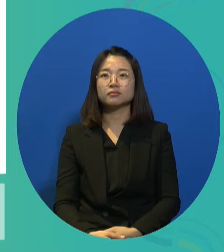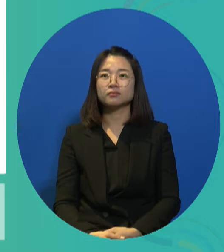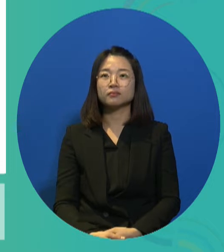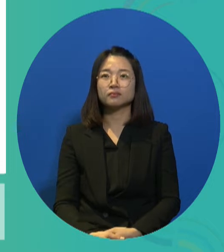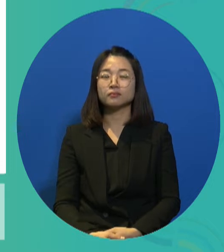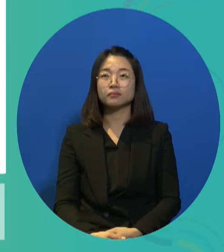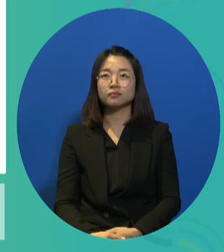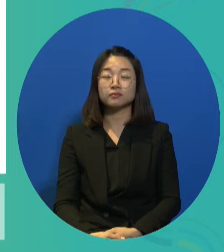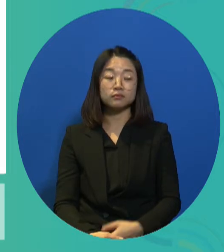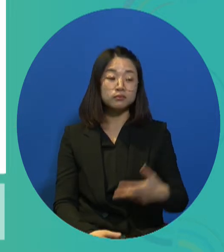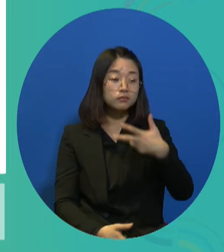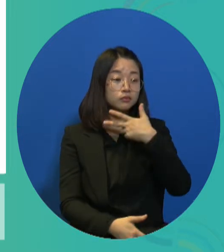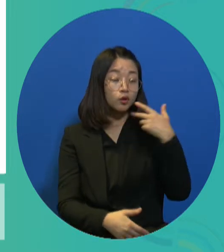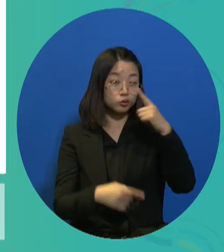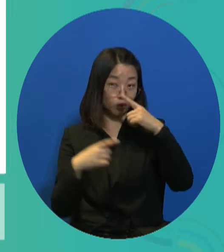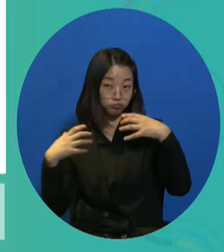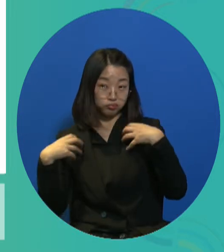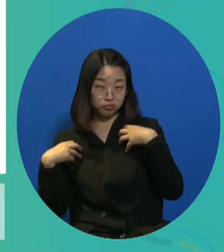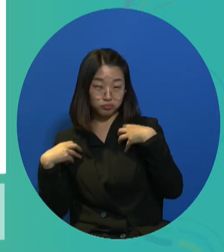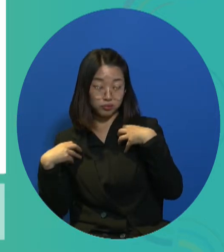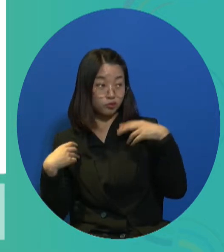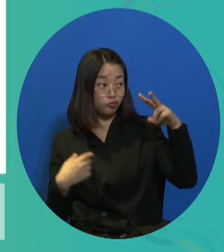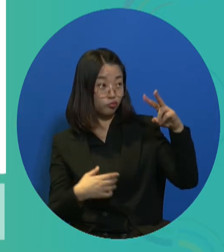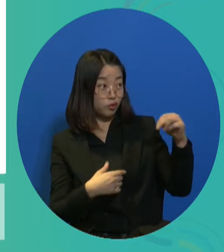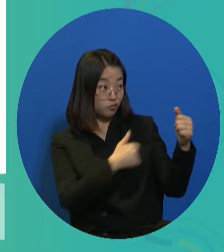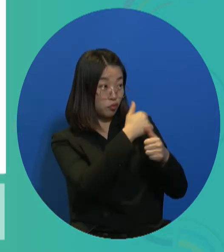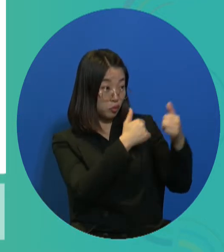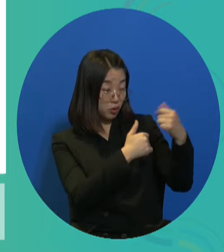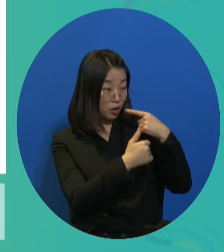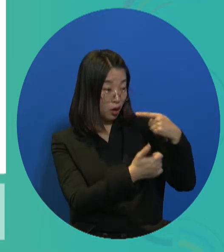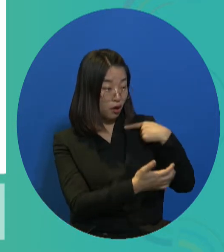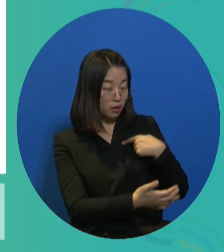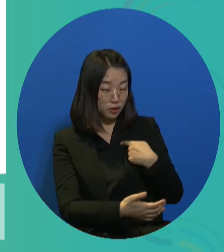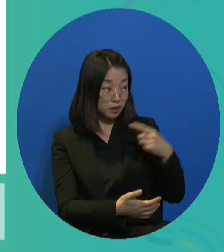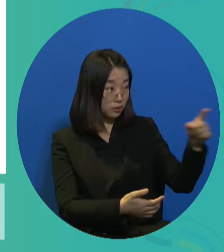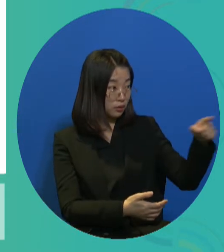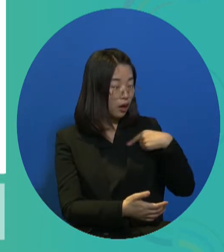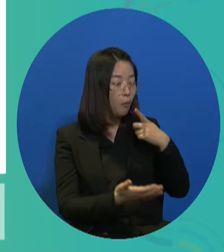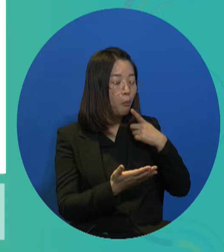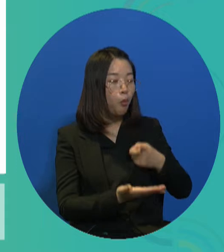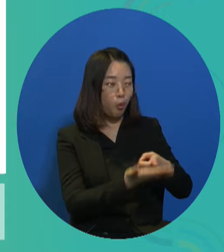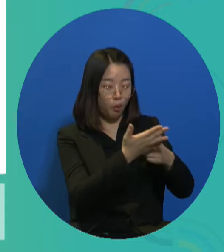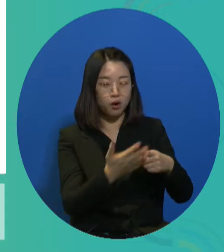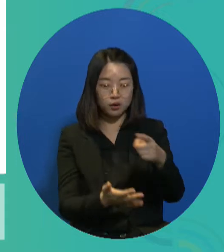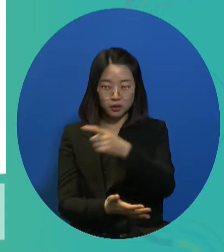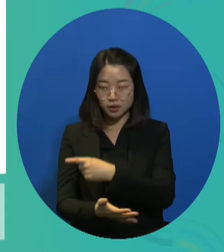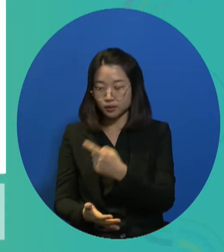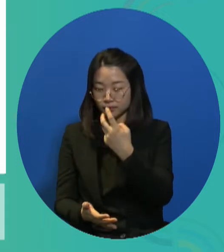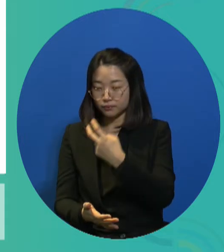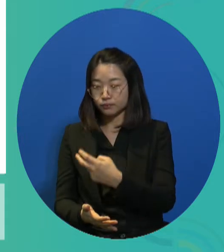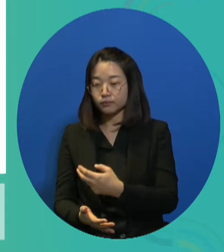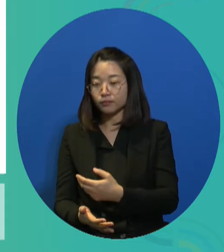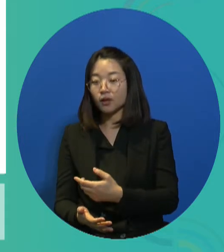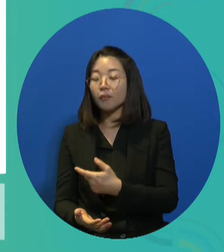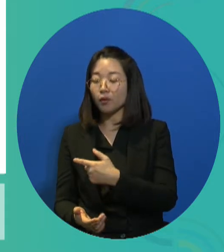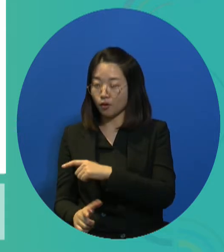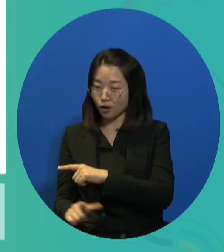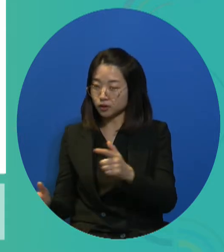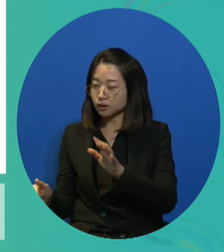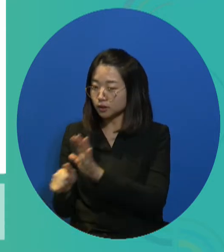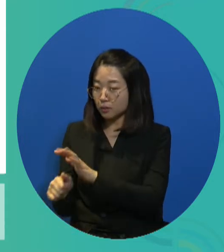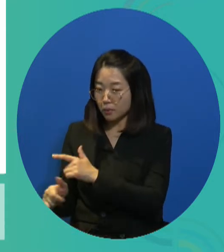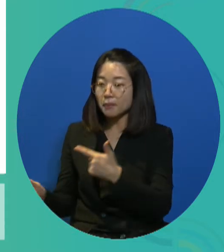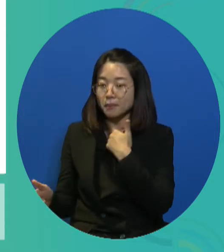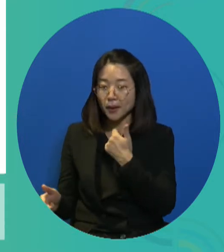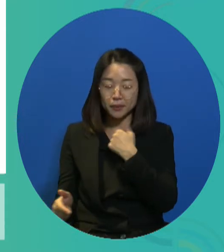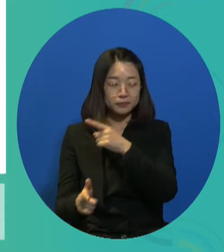year since. The government's initial response to the inquiry